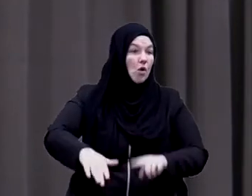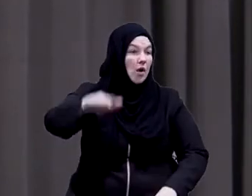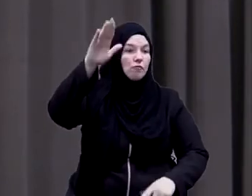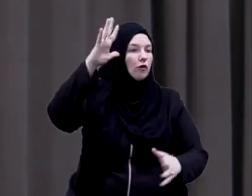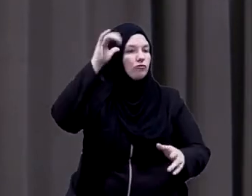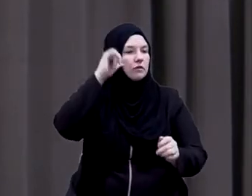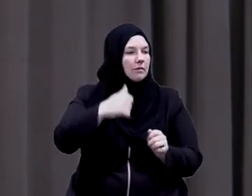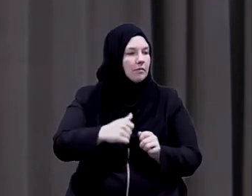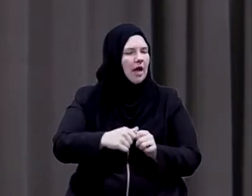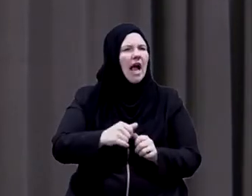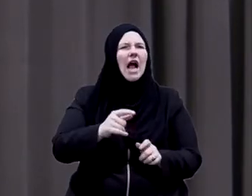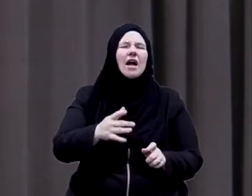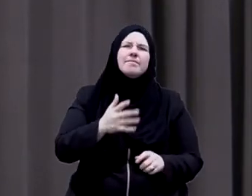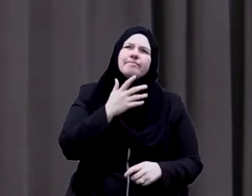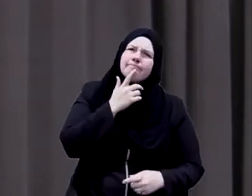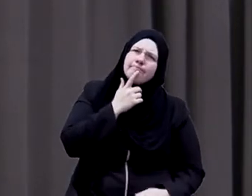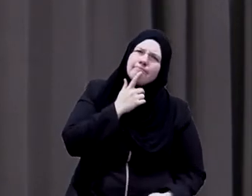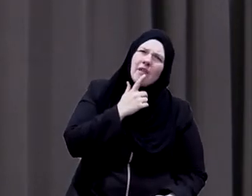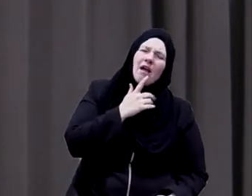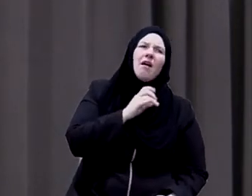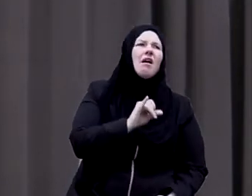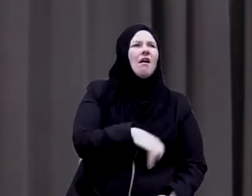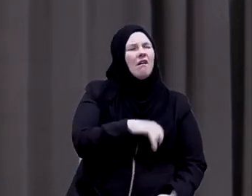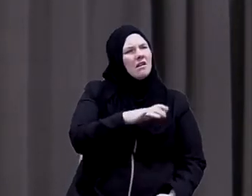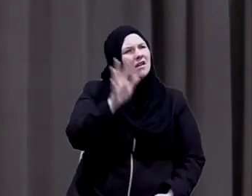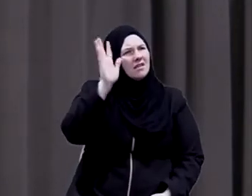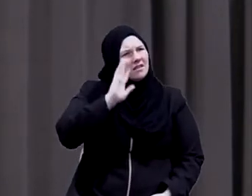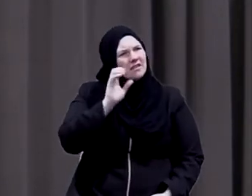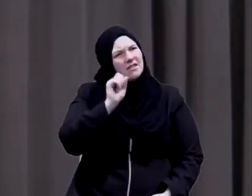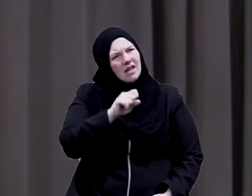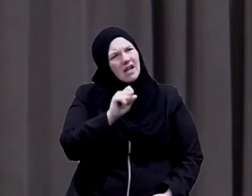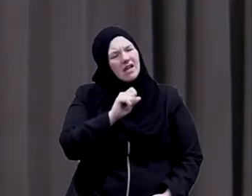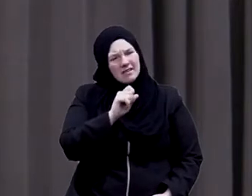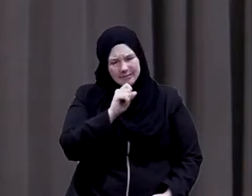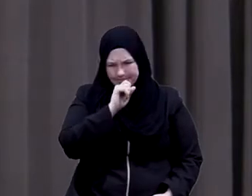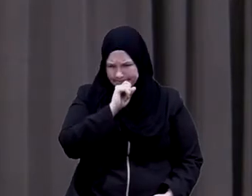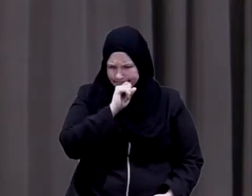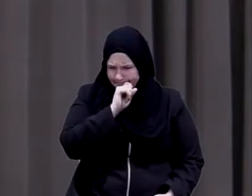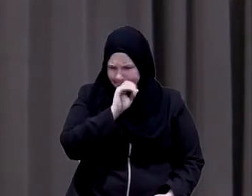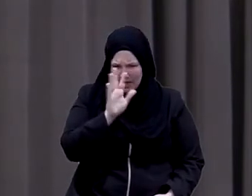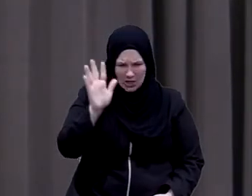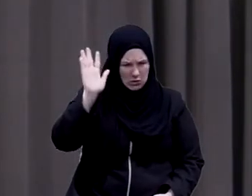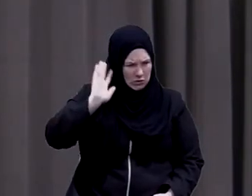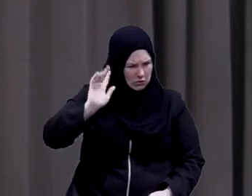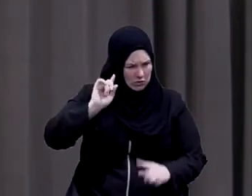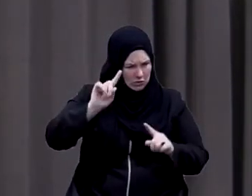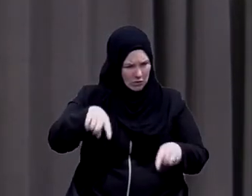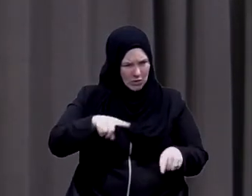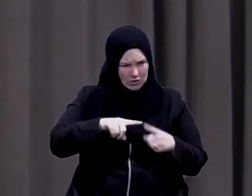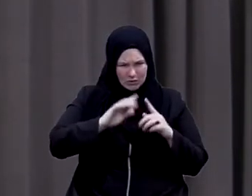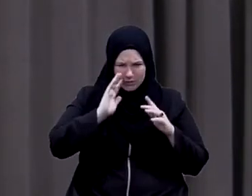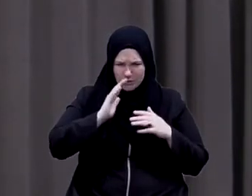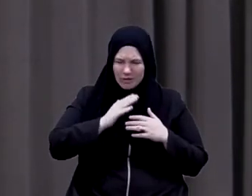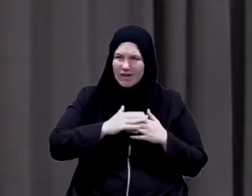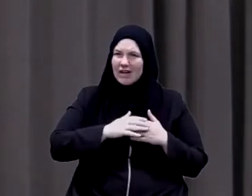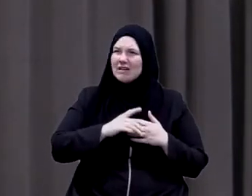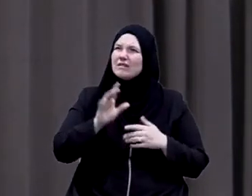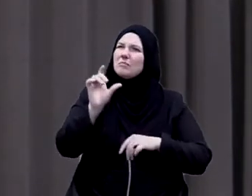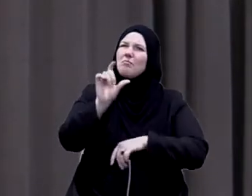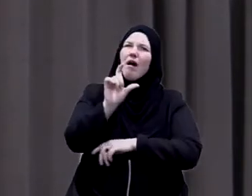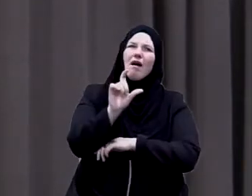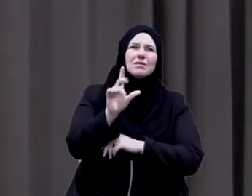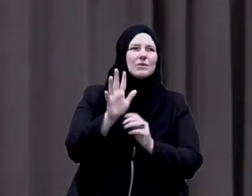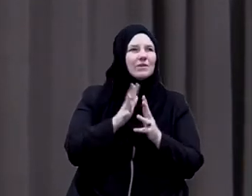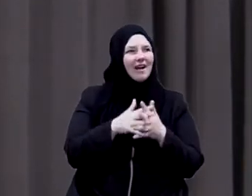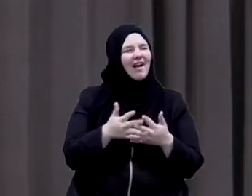is, I used to go to something, they used to call it the prayer, the mosque, the